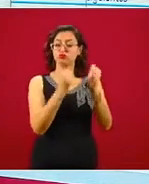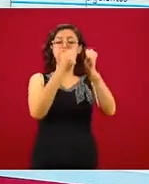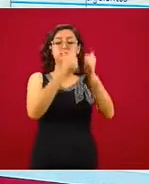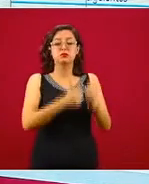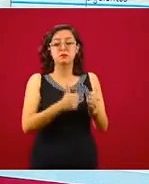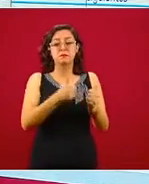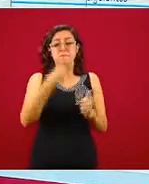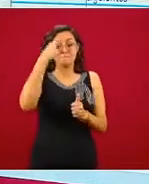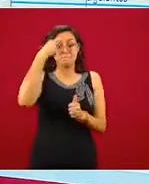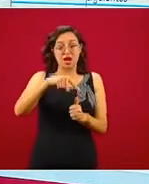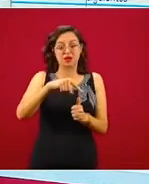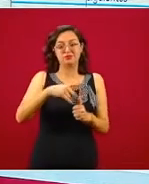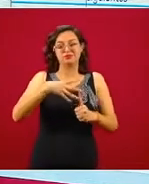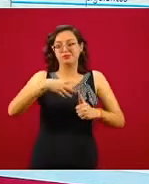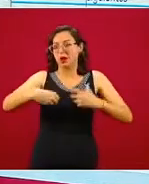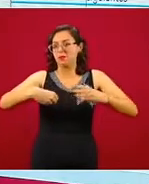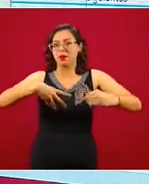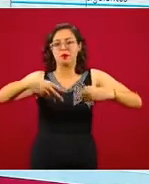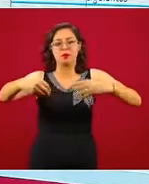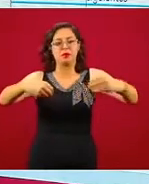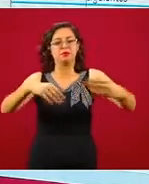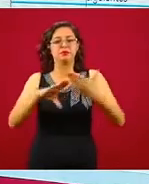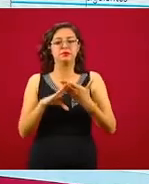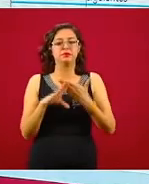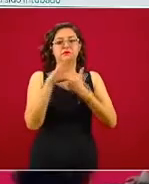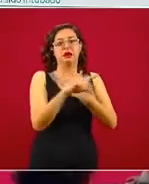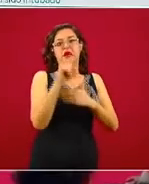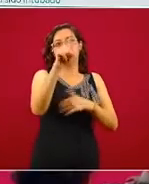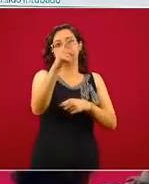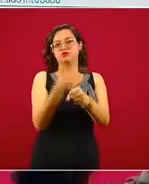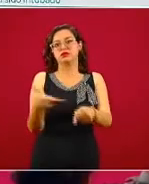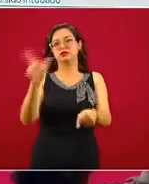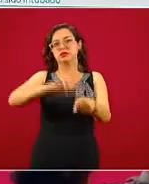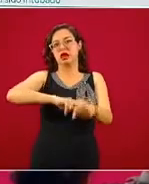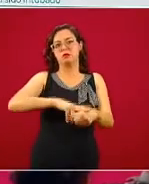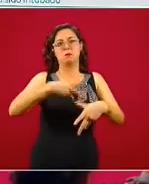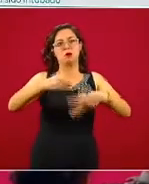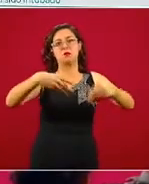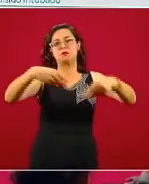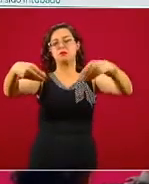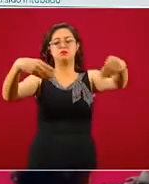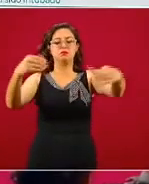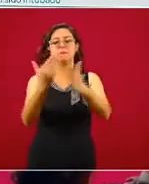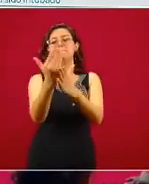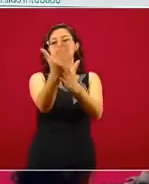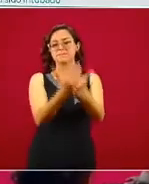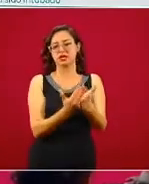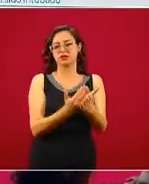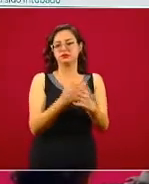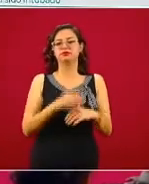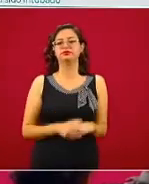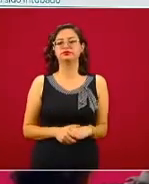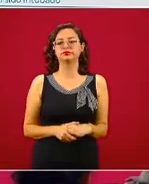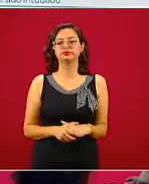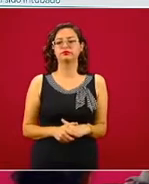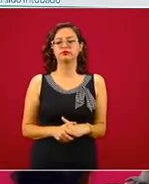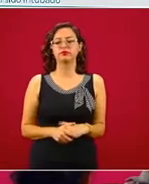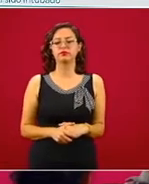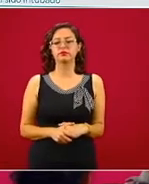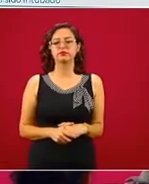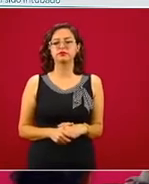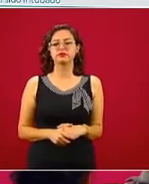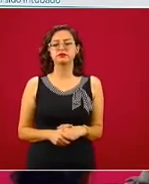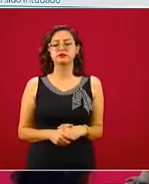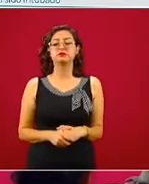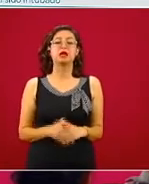mild symptoms that do not necessarily require medical attention within a medical facility, and we usually ask these people to stay at